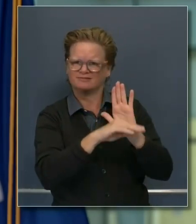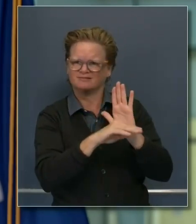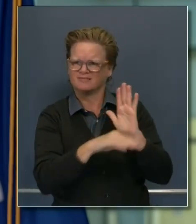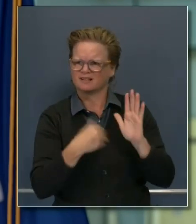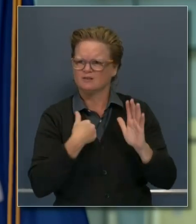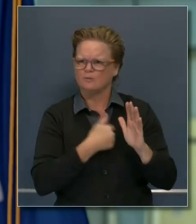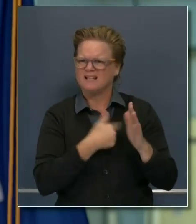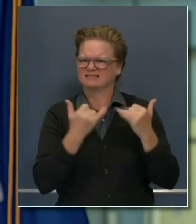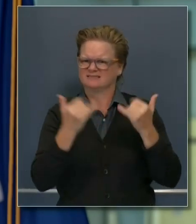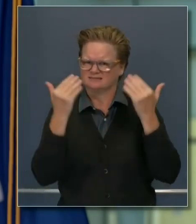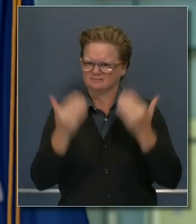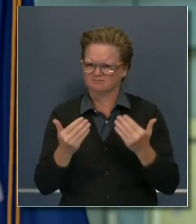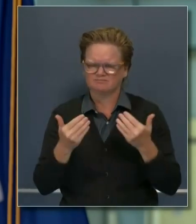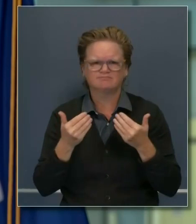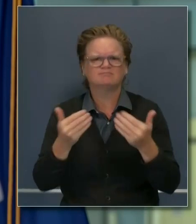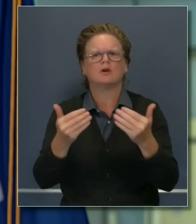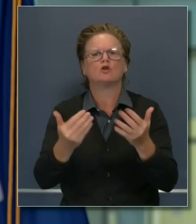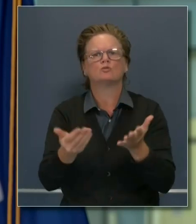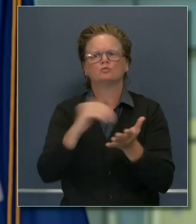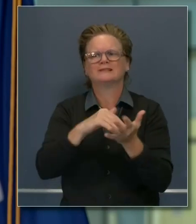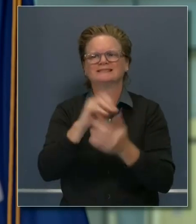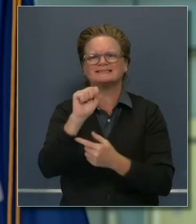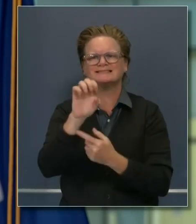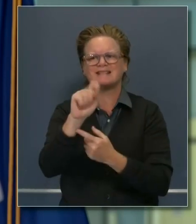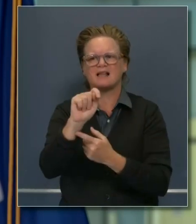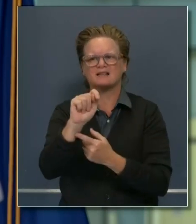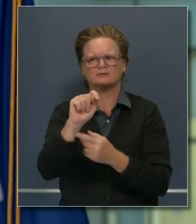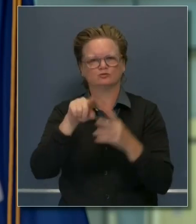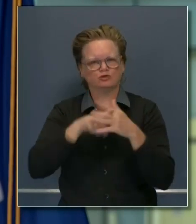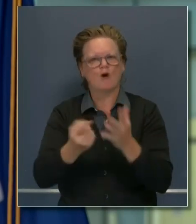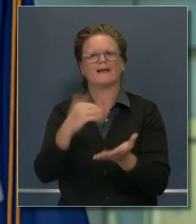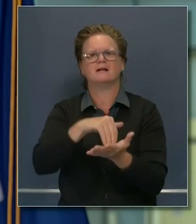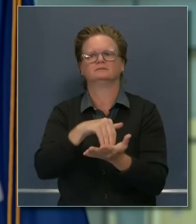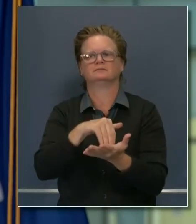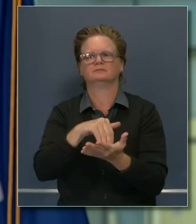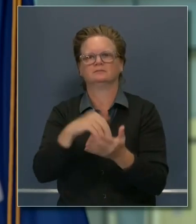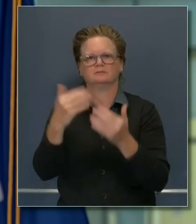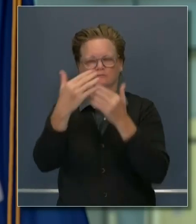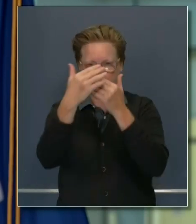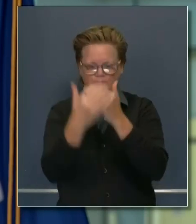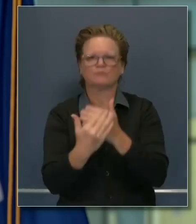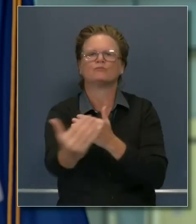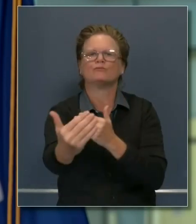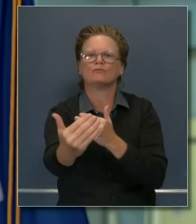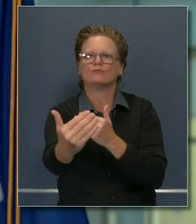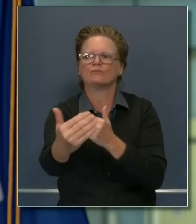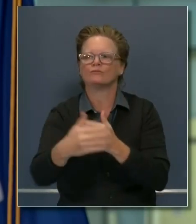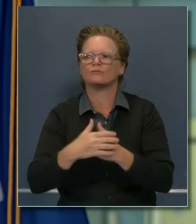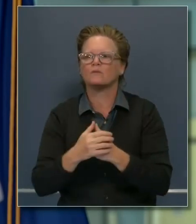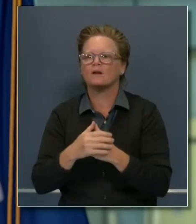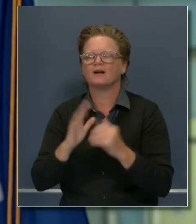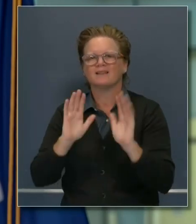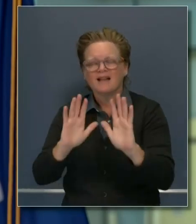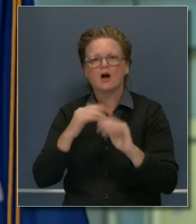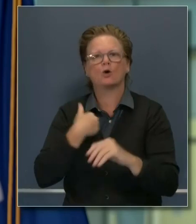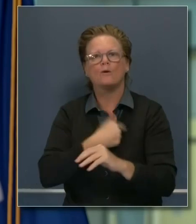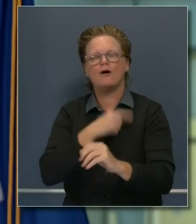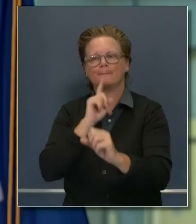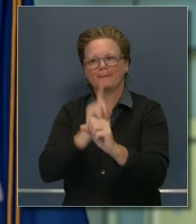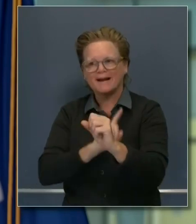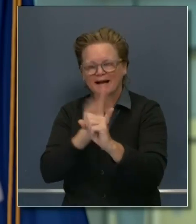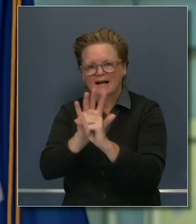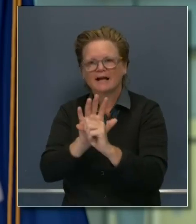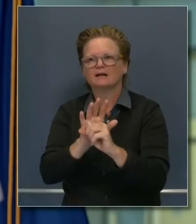So all I can say is that and more, that we are committed to everything that we have asserted in the